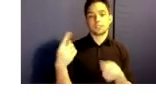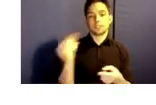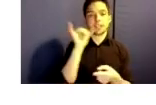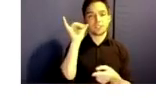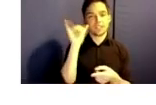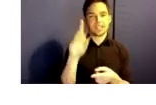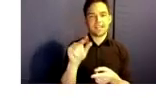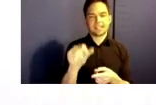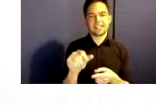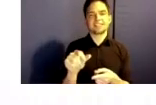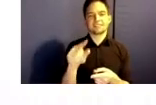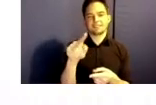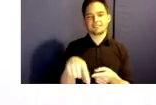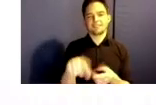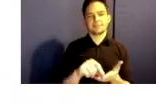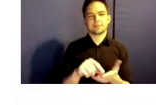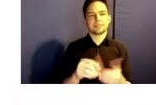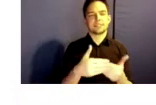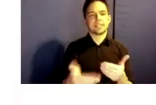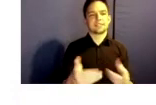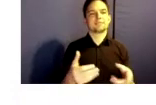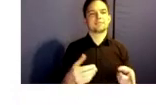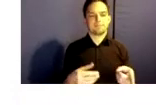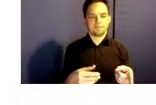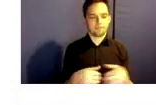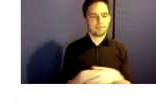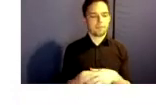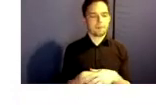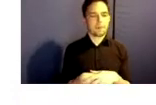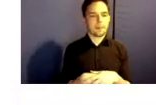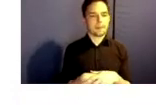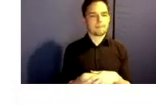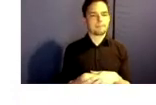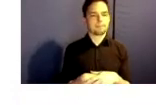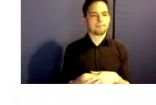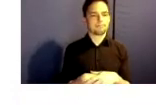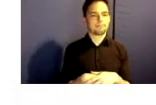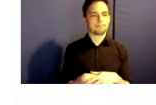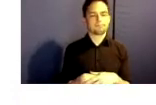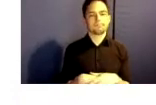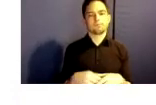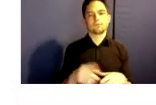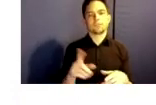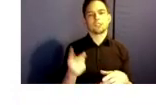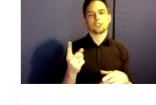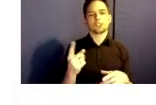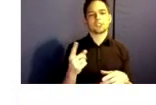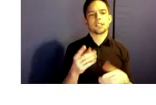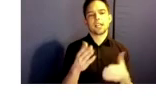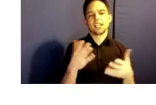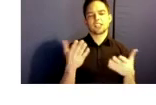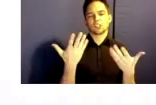received. Next, please. And just in conclusion,